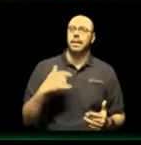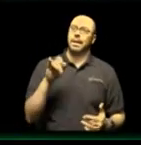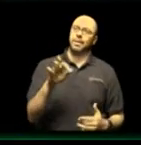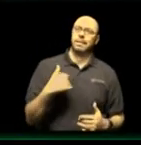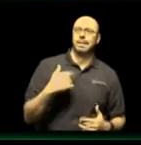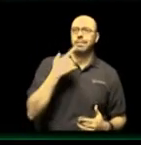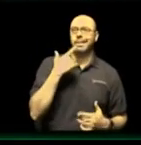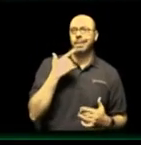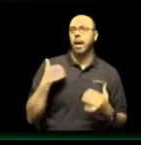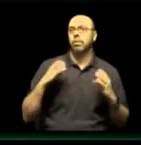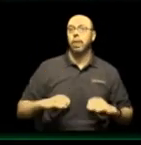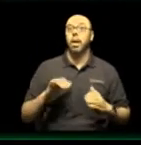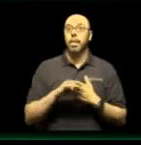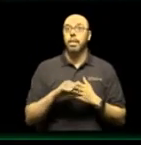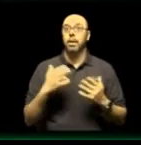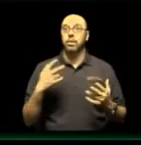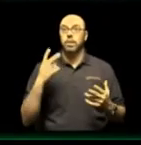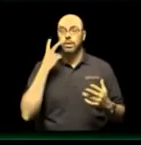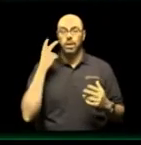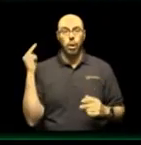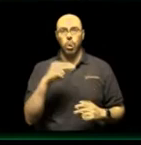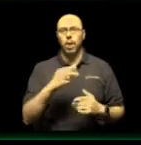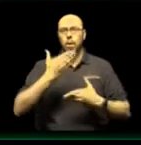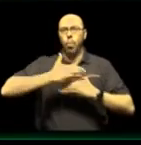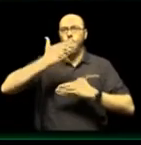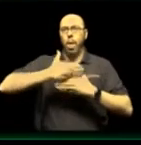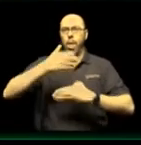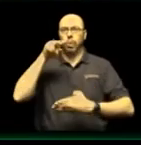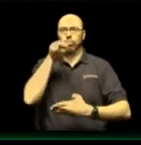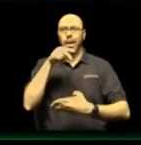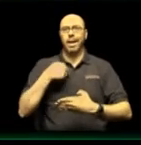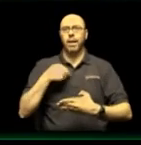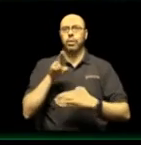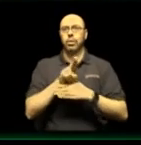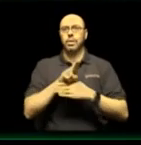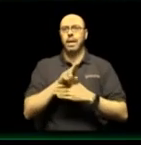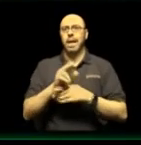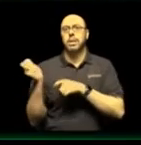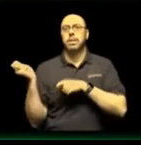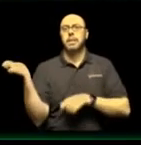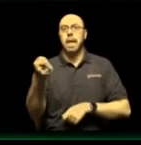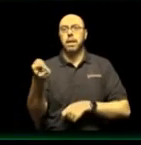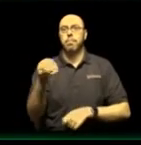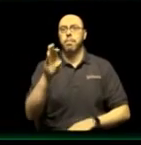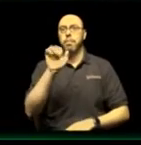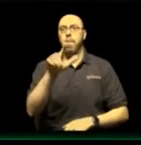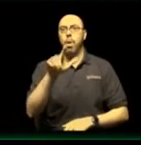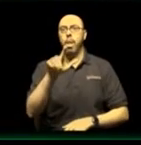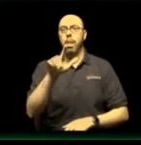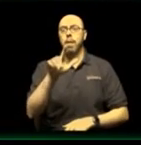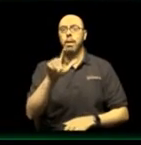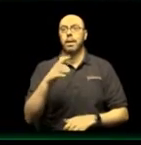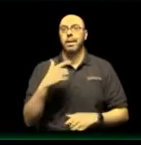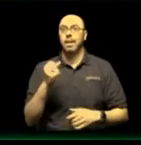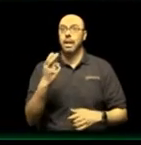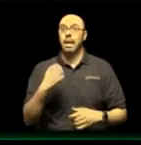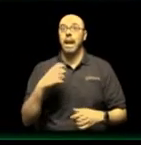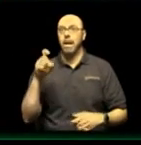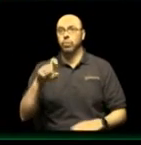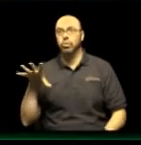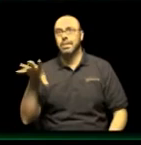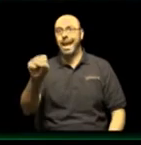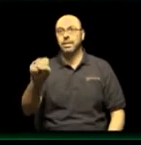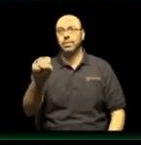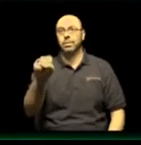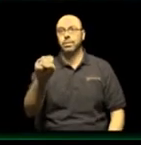have a client facing on a wall. I have a tennis ball throw behind. He has to catch.